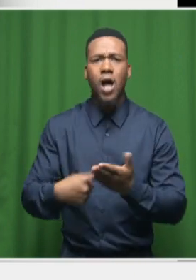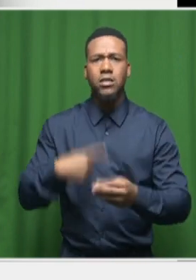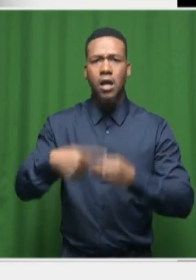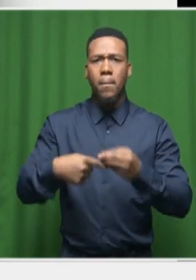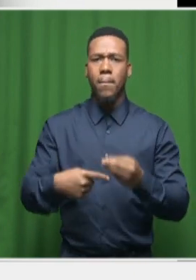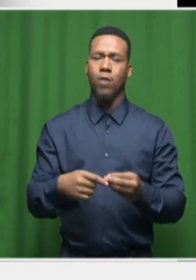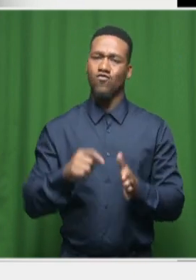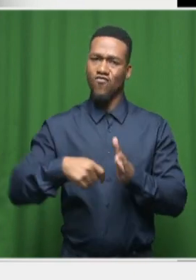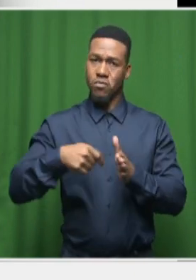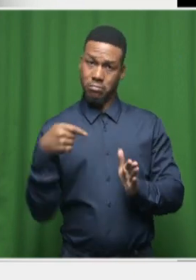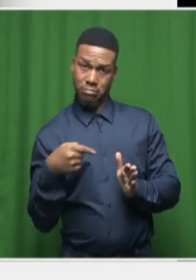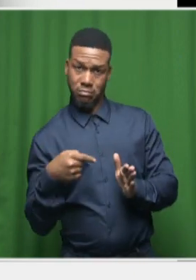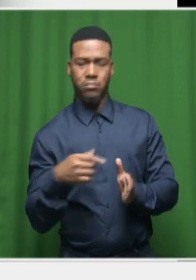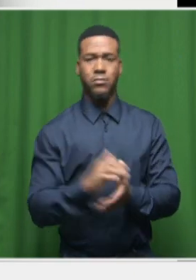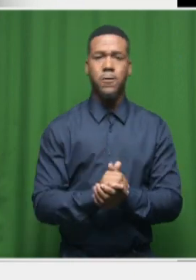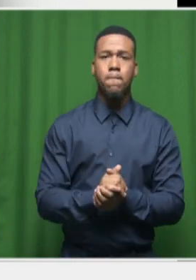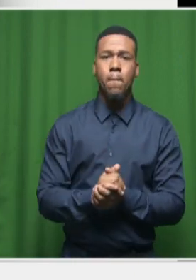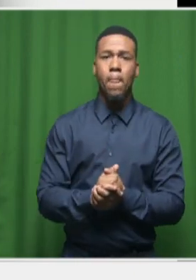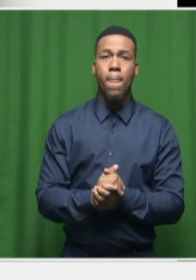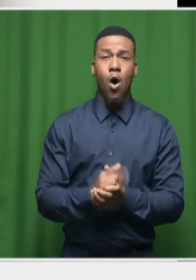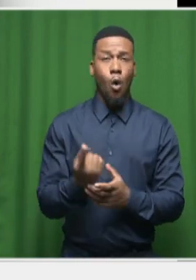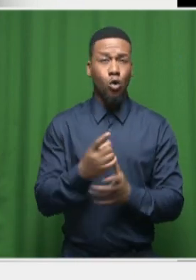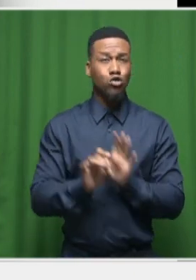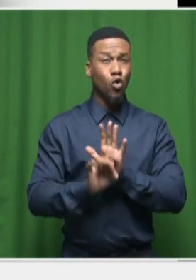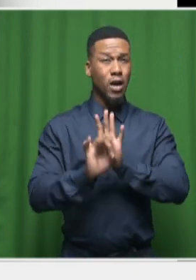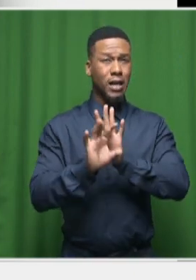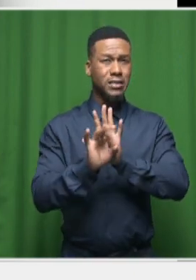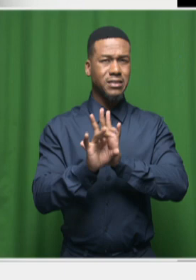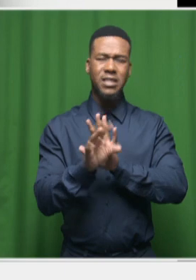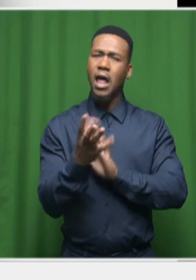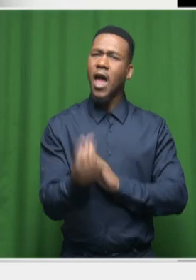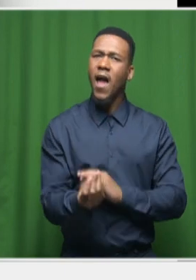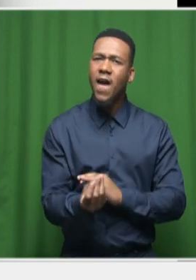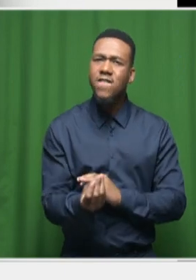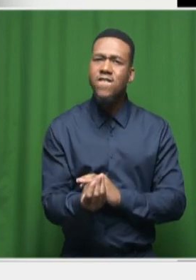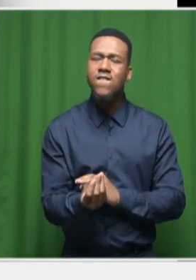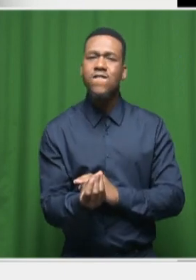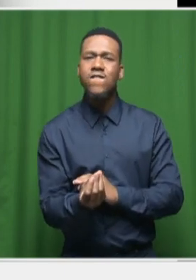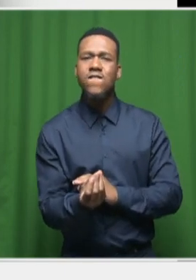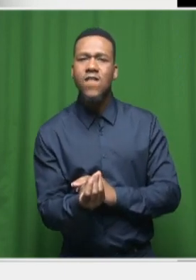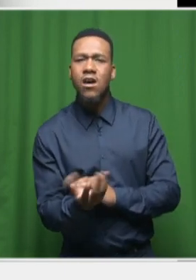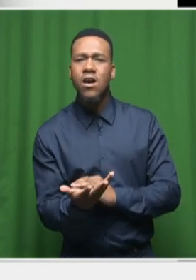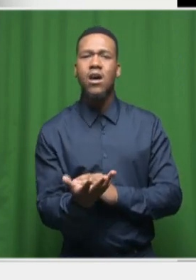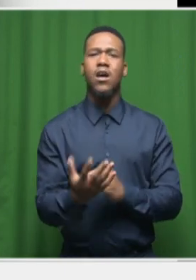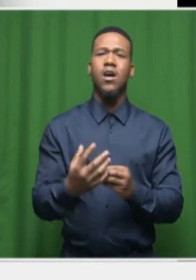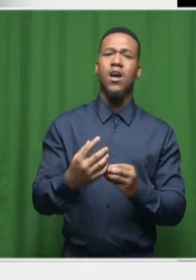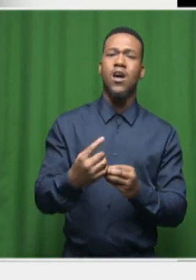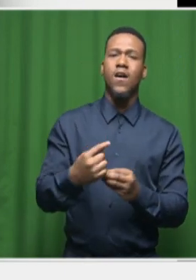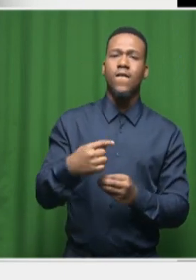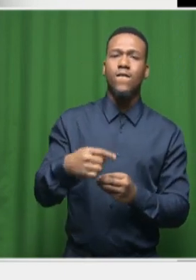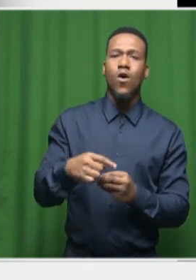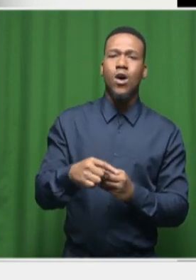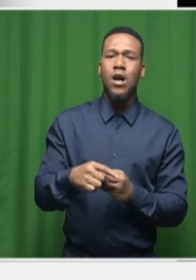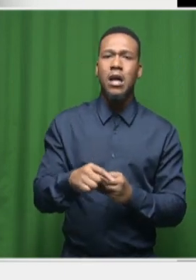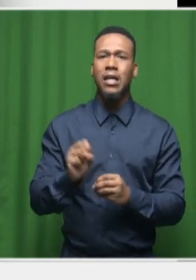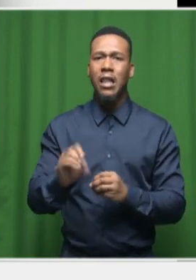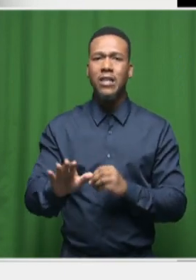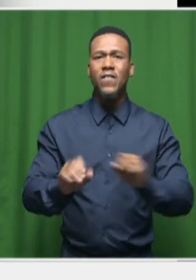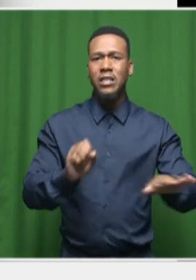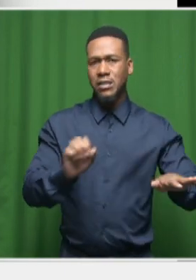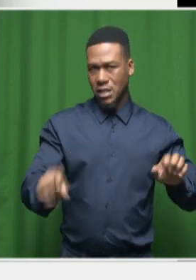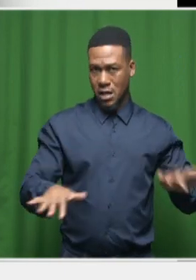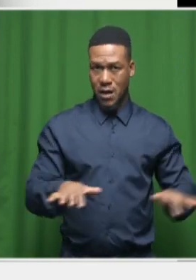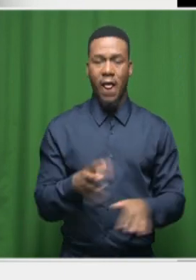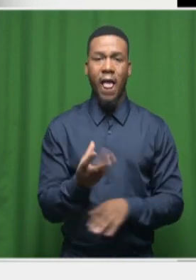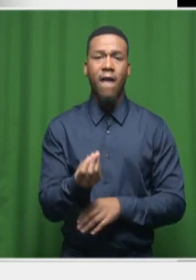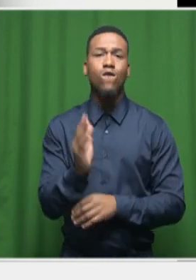amazing exhibitions as well. We've got, 5, 6 exhibitions up. There's one on Michael Kompape, that, the whole issue,